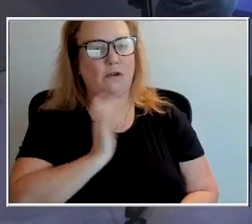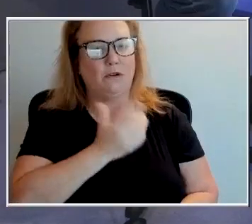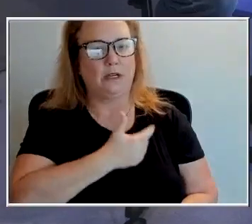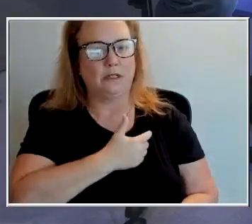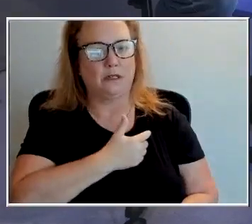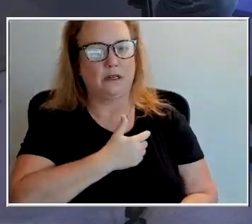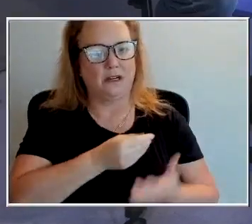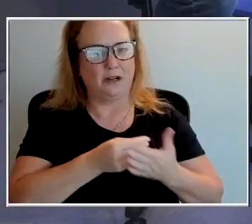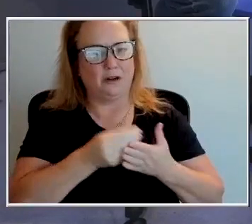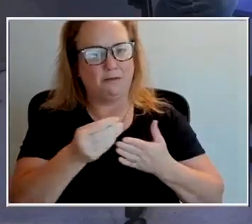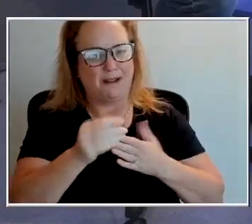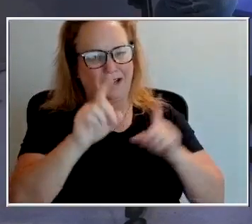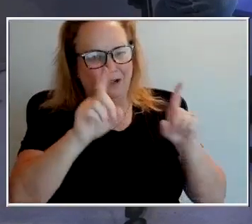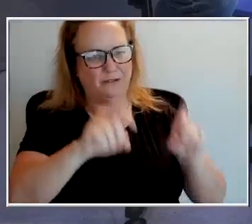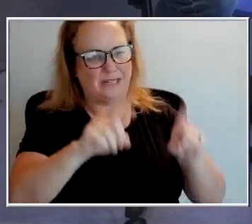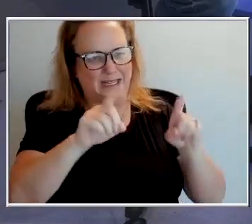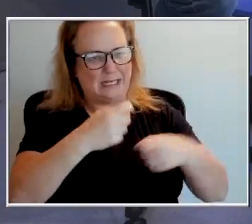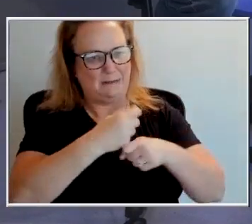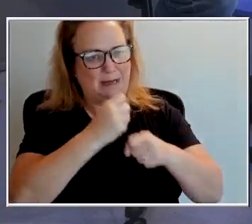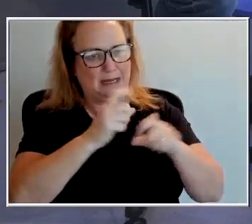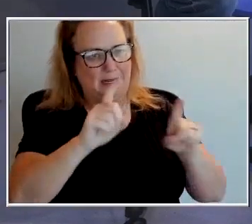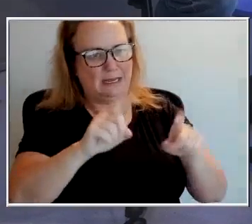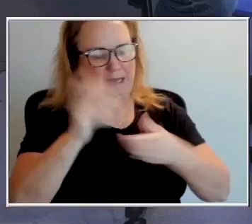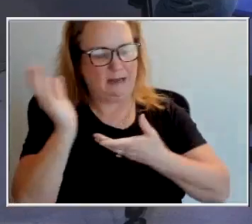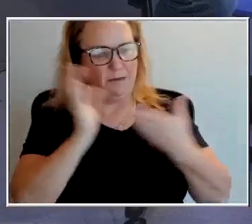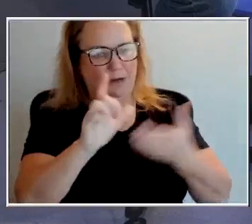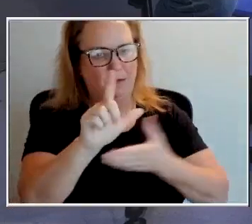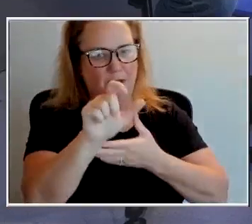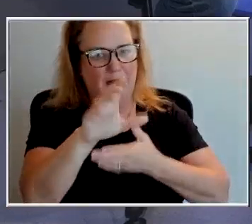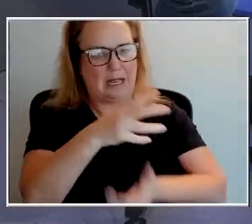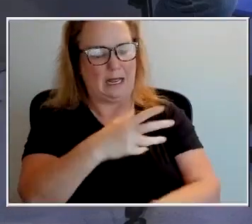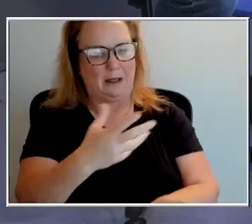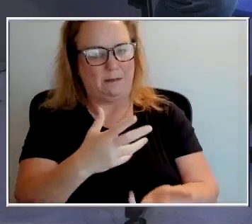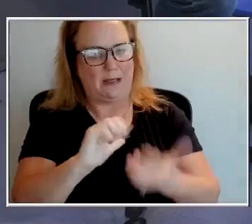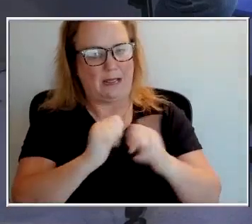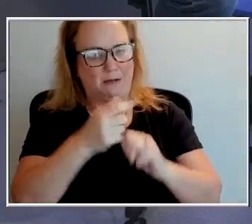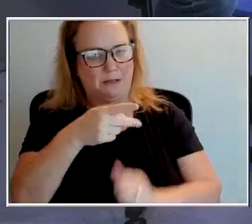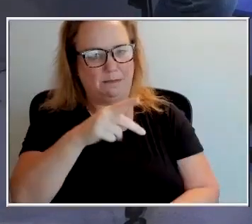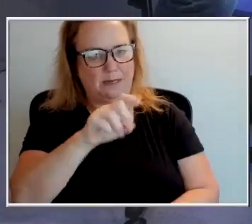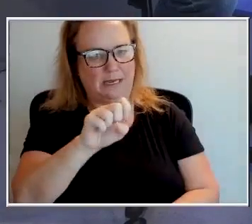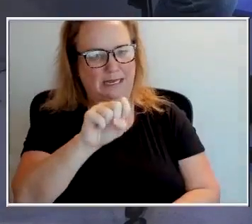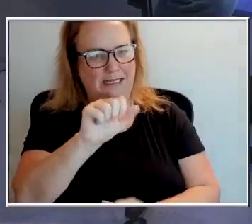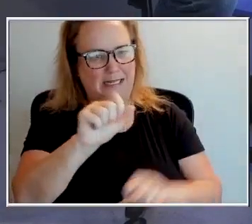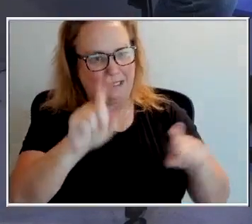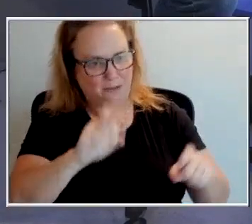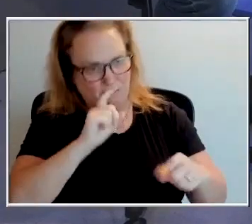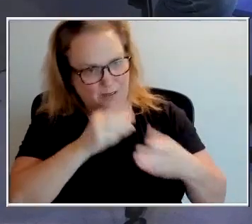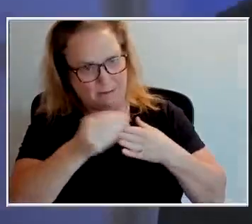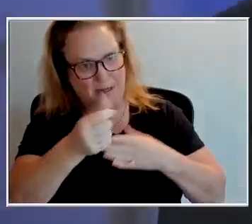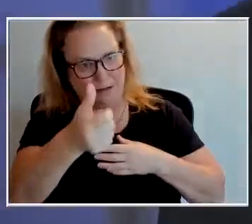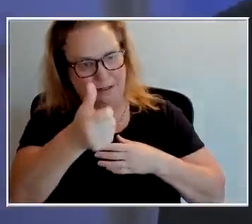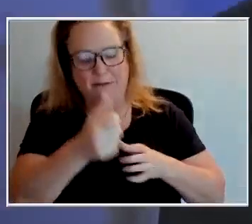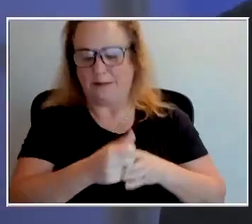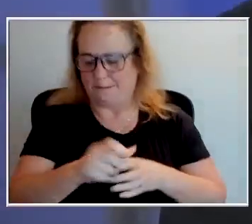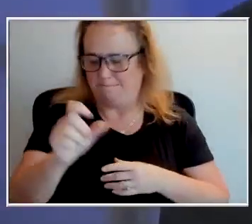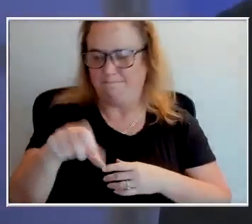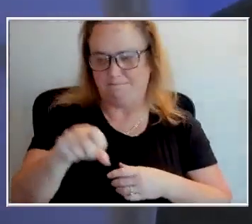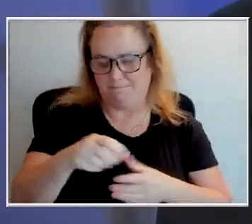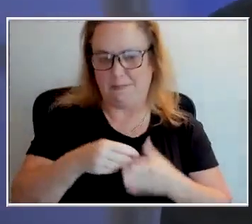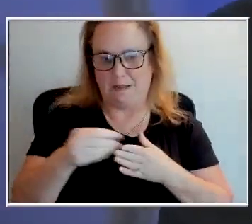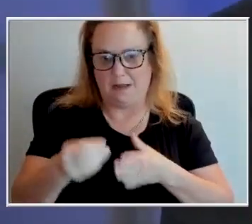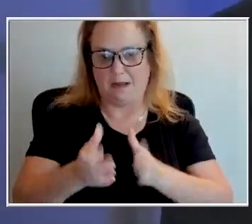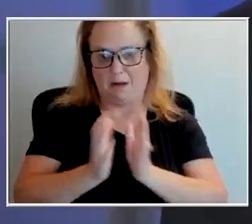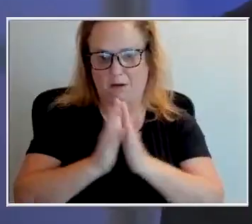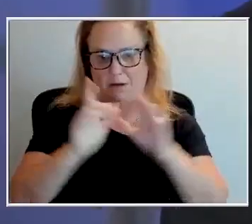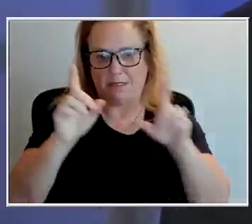own tests and taking them to a lab. What did you see on those PSA tests? And did you really buy them on your own? I did. Request a test